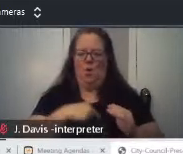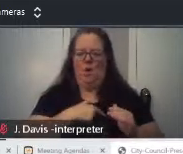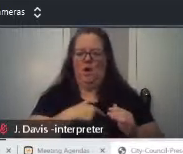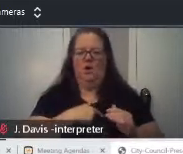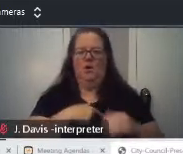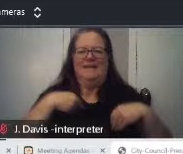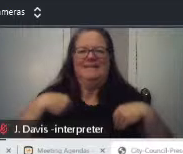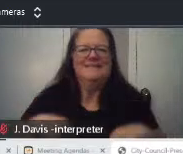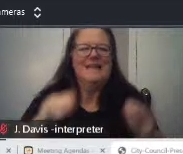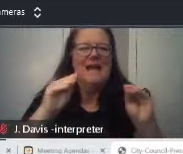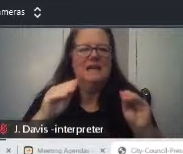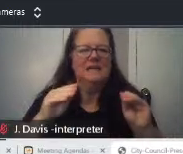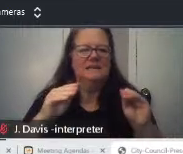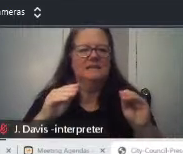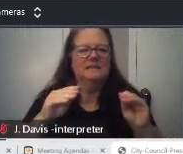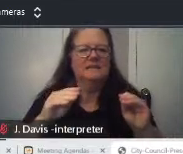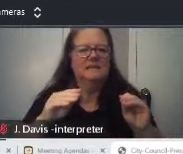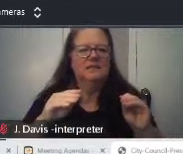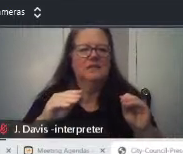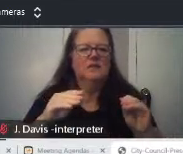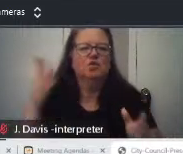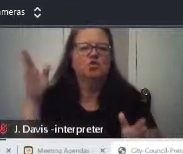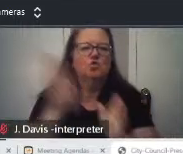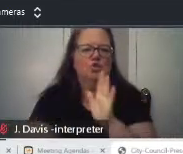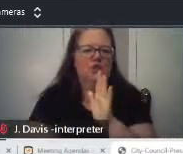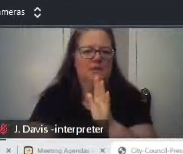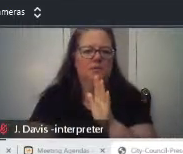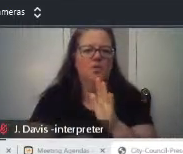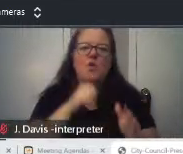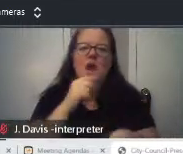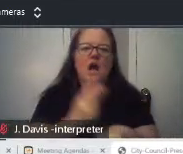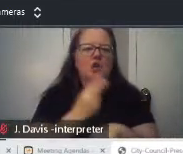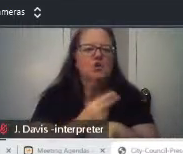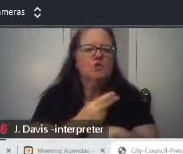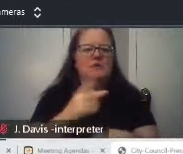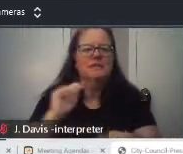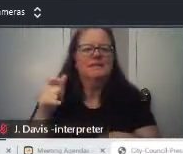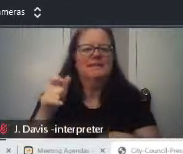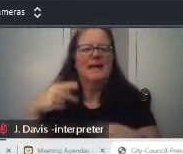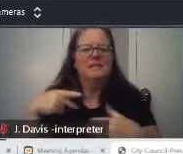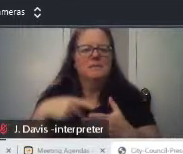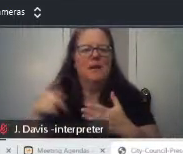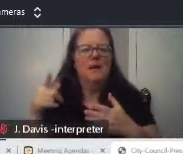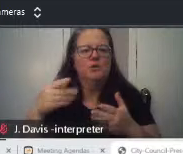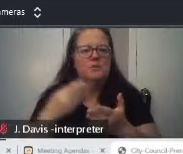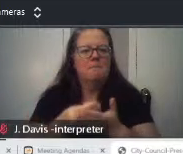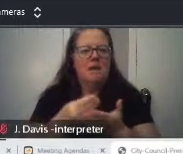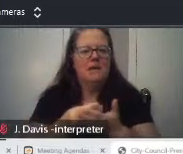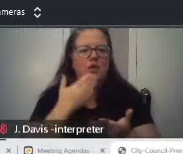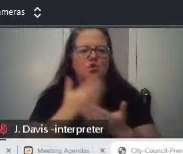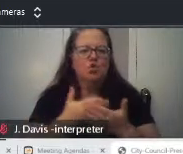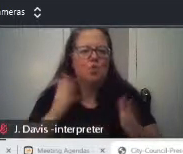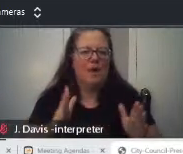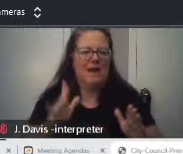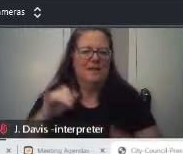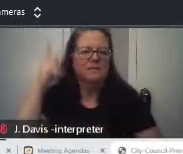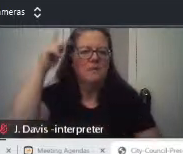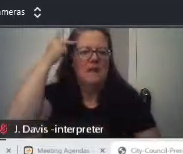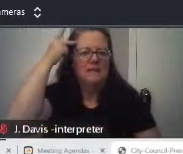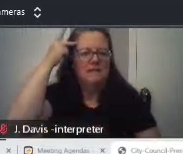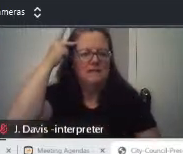an asset of the city, and so we're not being good stewards of the taxpayers' monies or assets. You know, and this is politics, so the optics